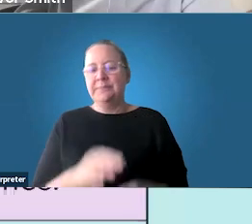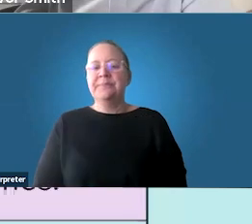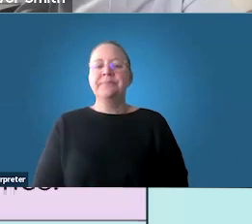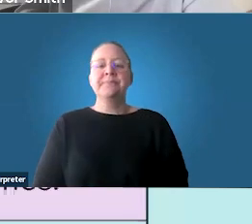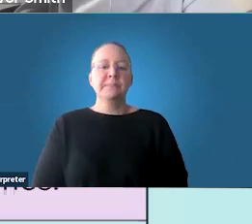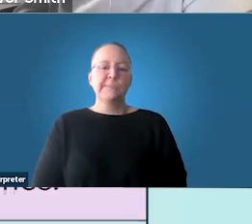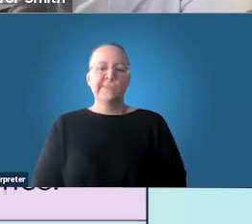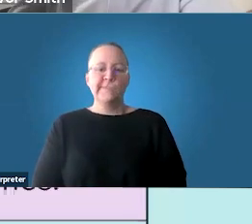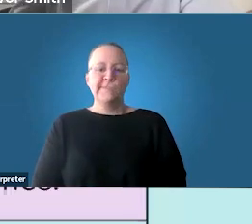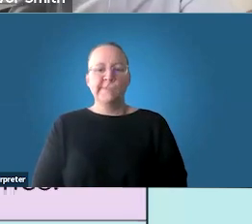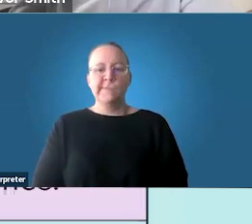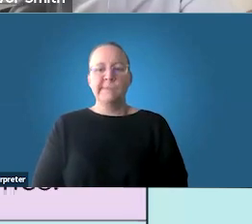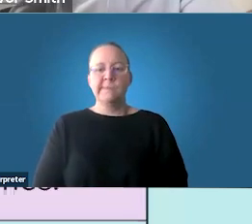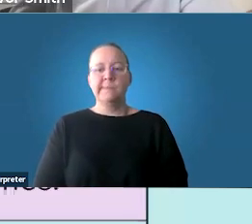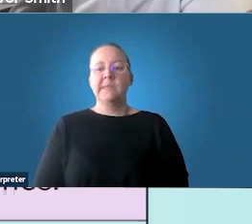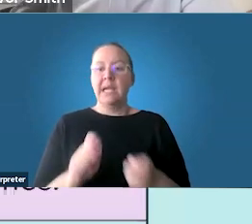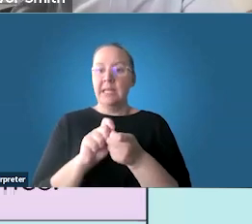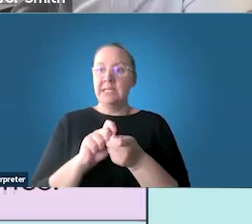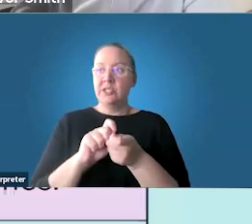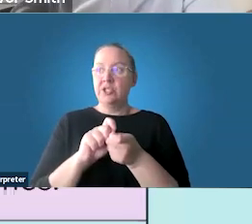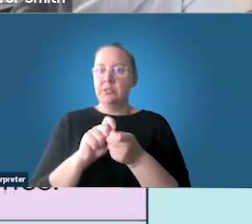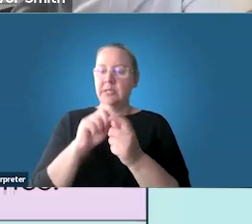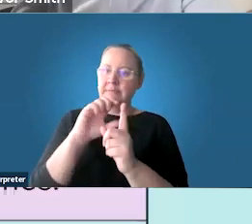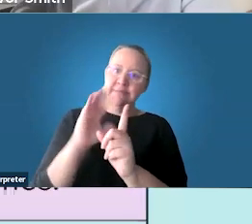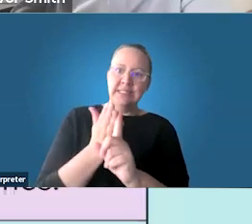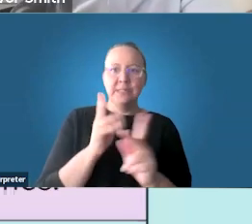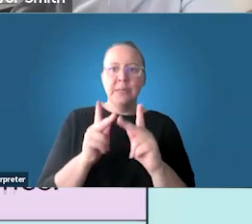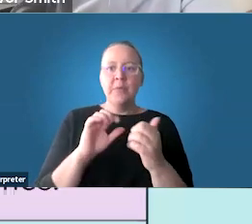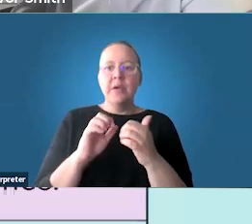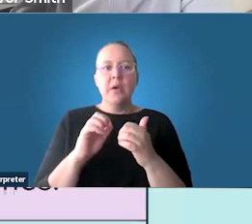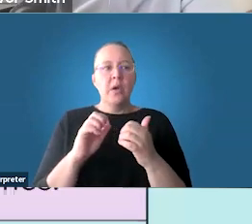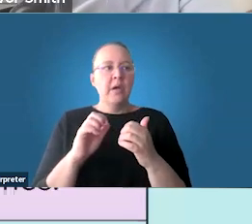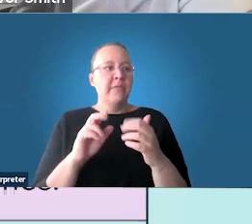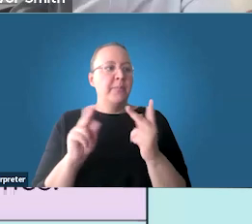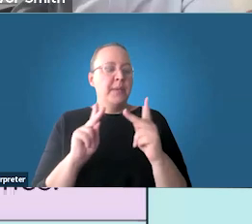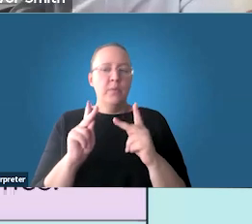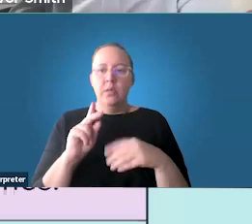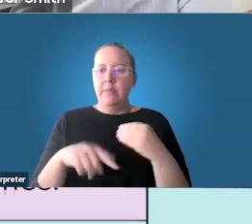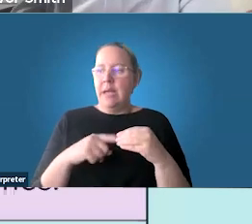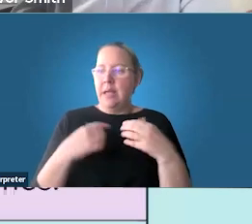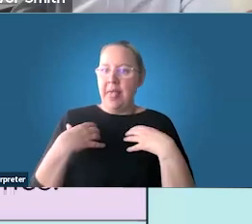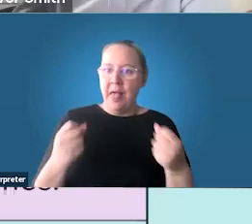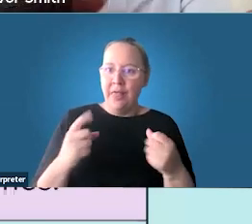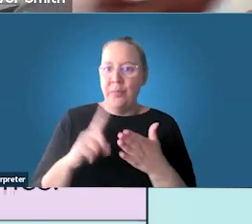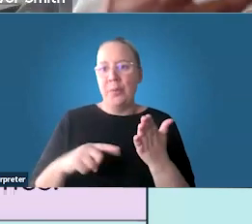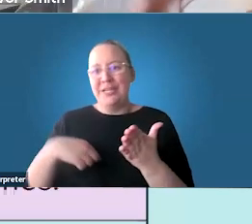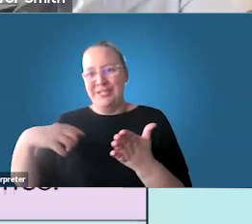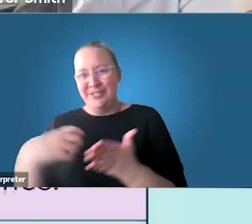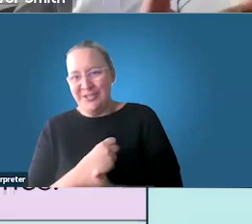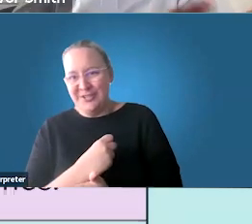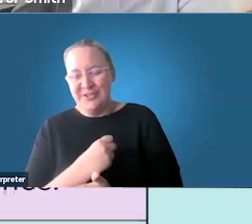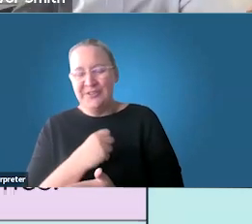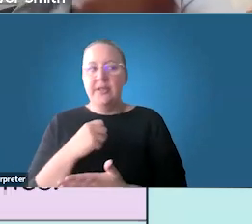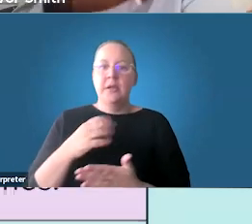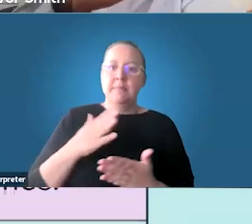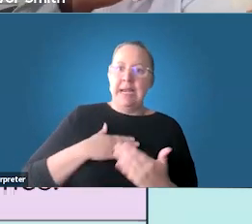in every day. And then they shape how people interpret health, what we deserve as it relates to health, as a individual, as a country, as